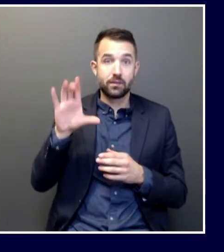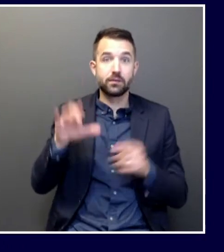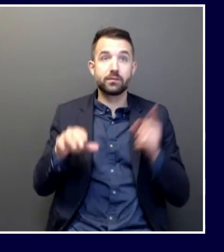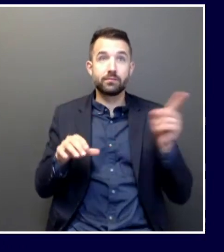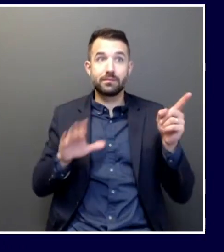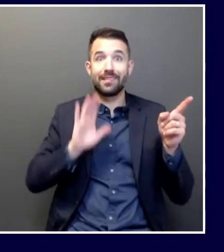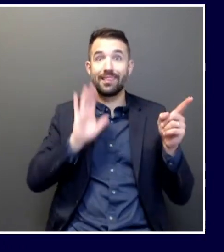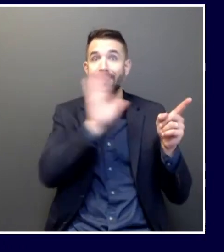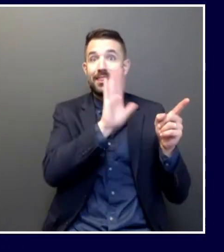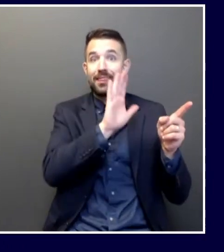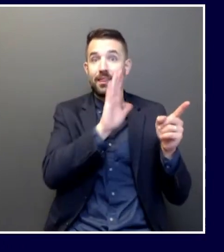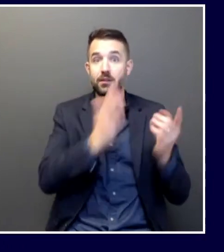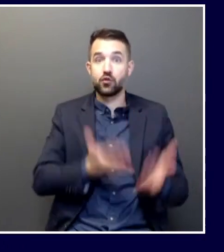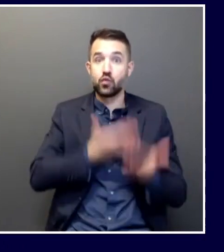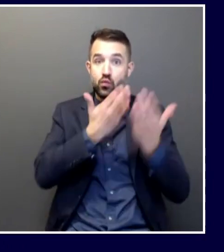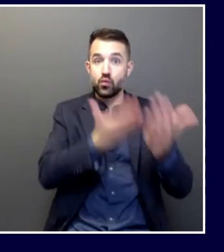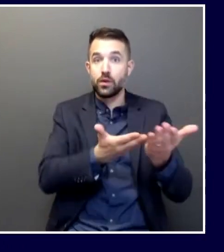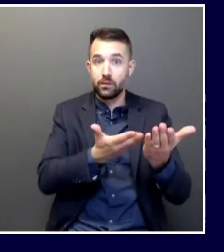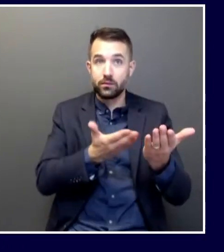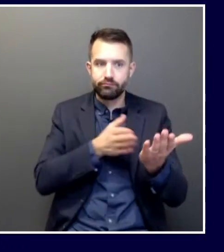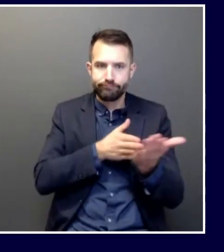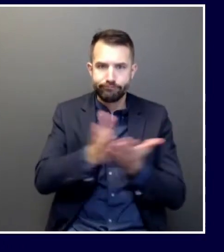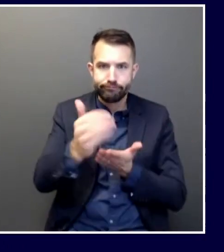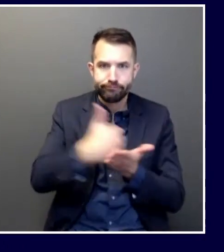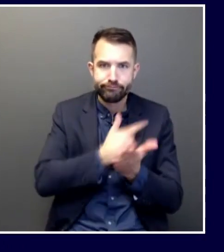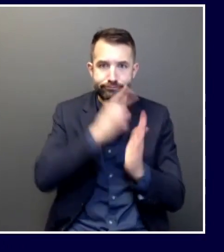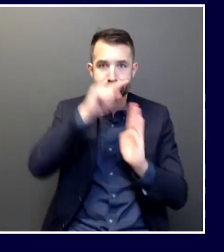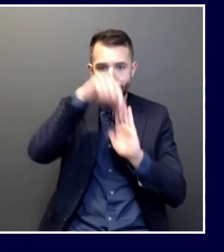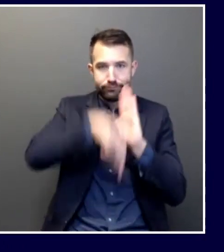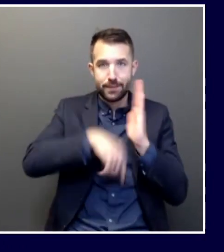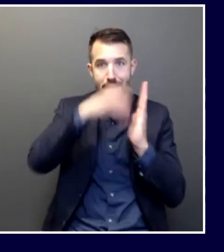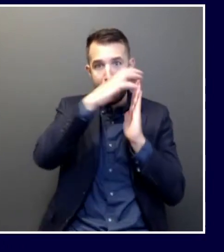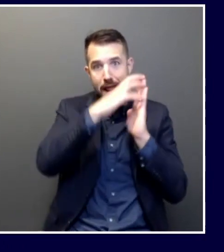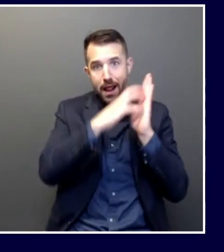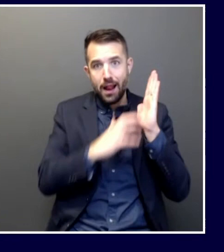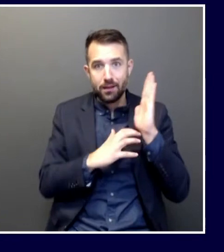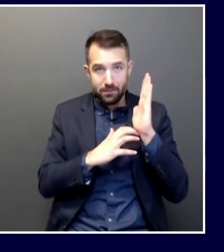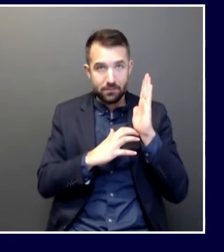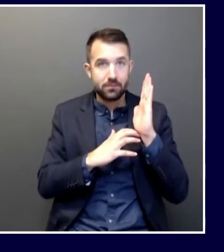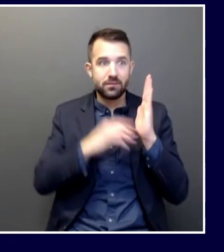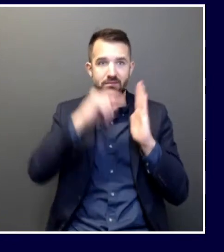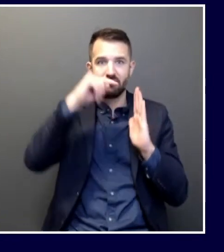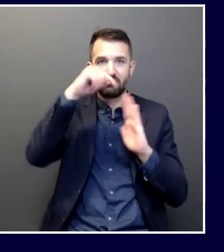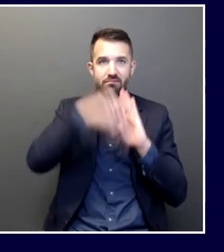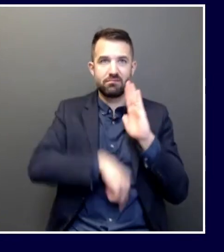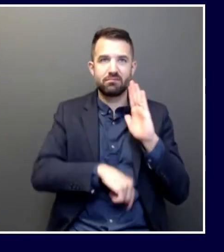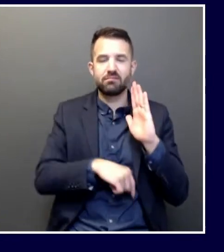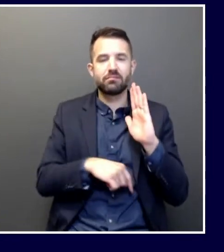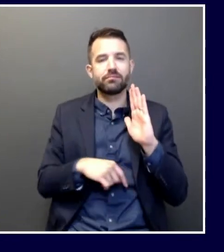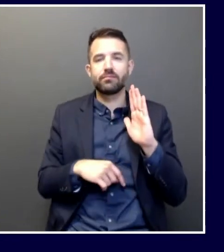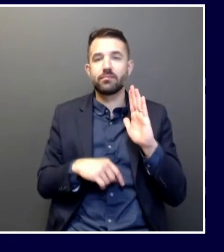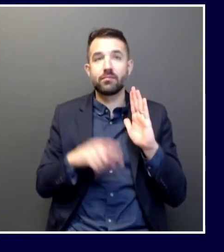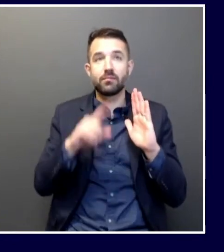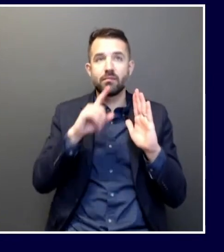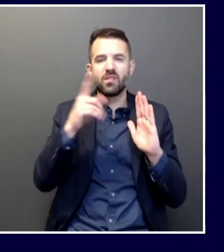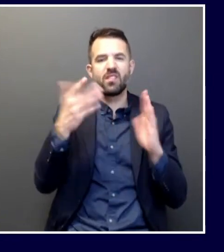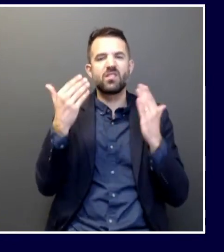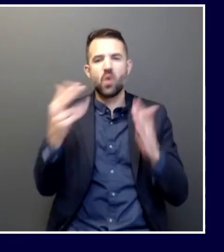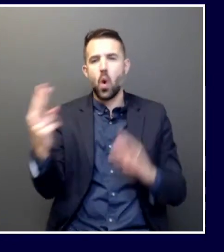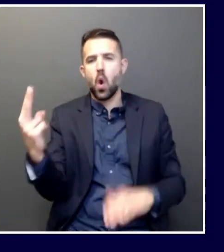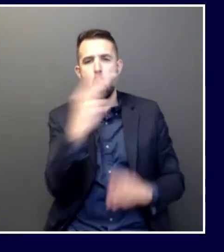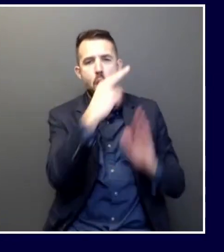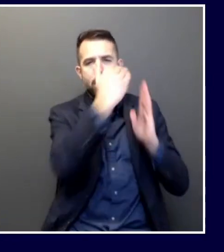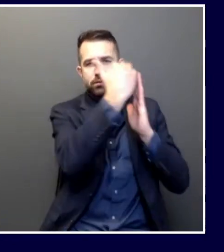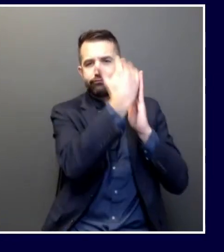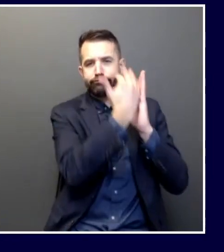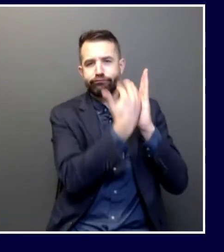65, they encompass folks who have a high number, any one of several medical conditions that could